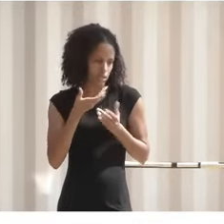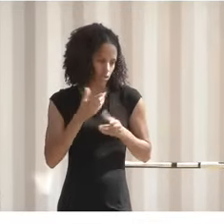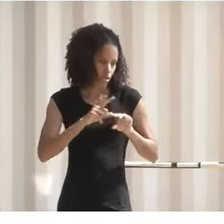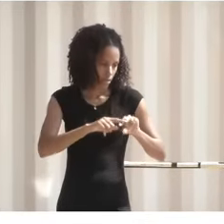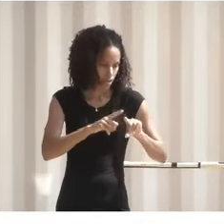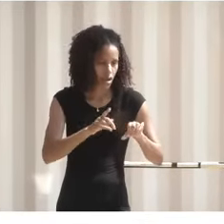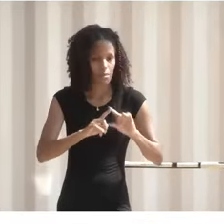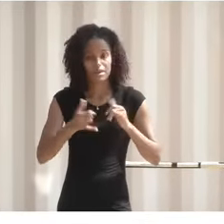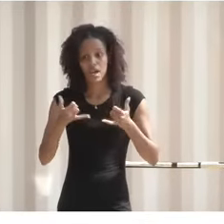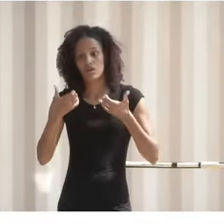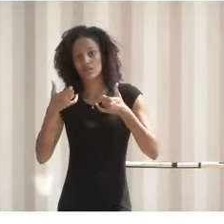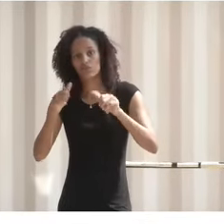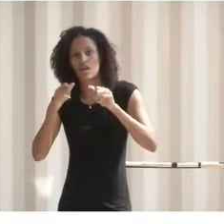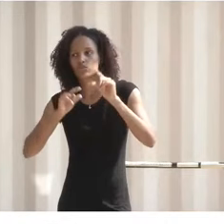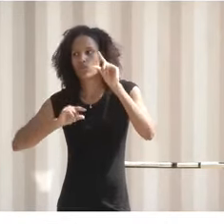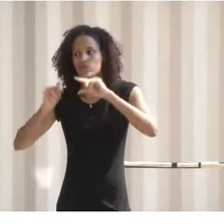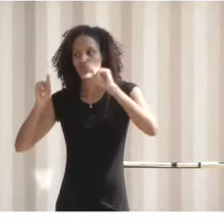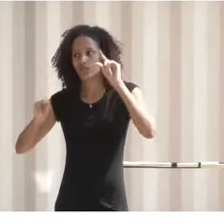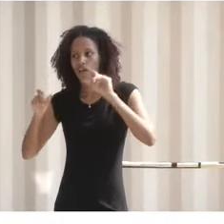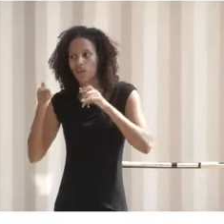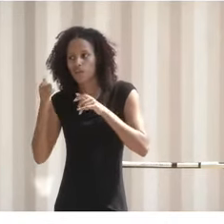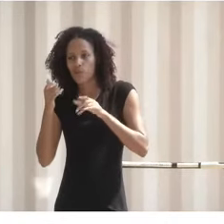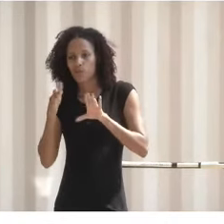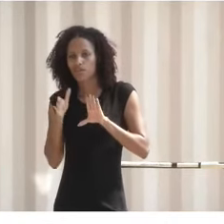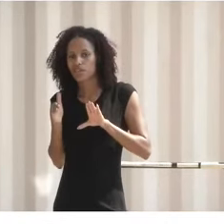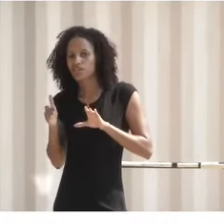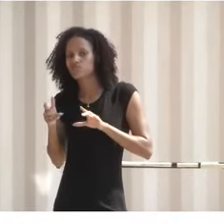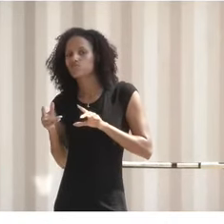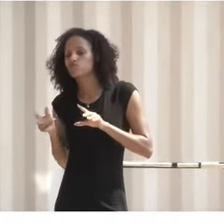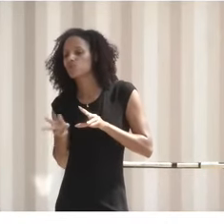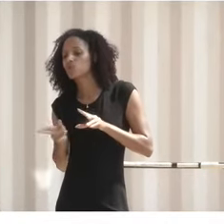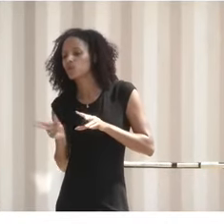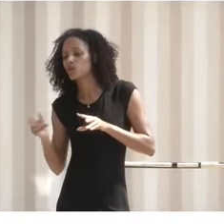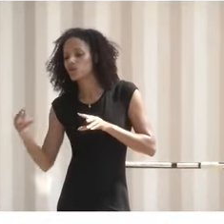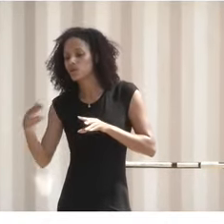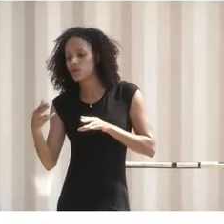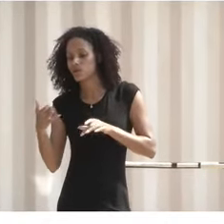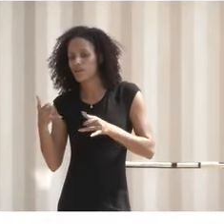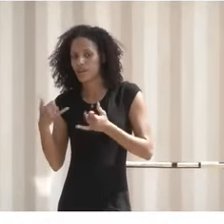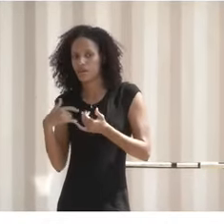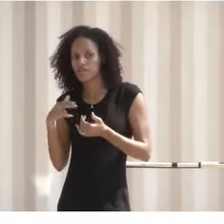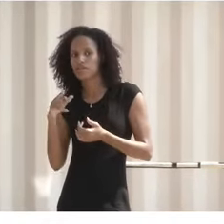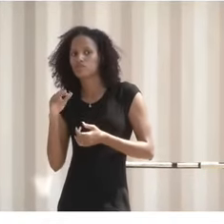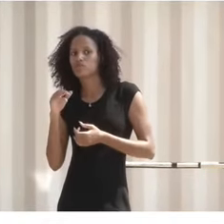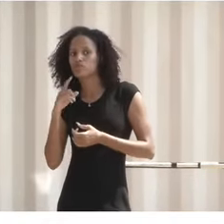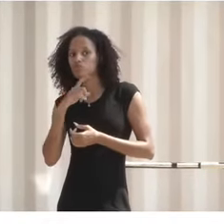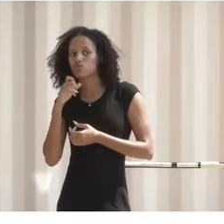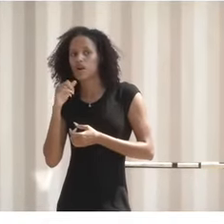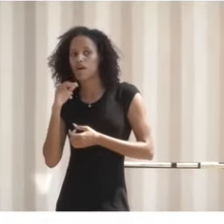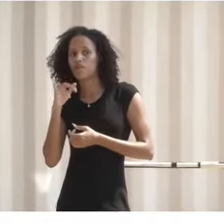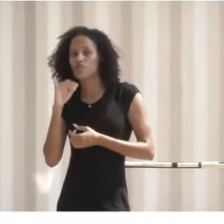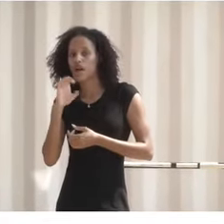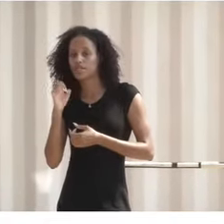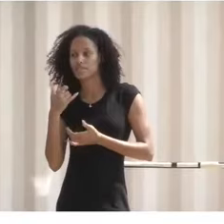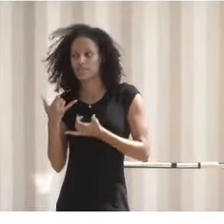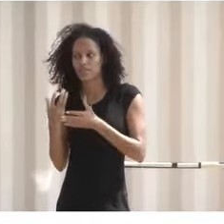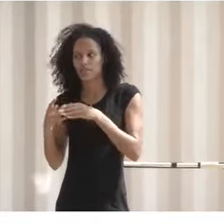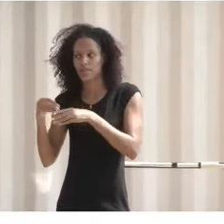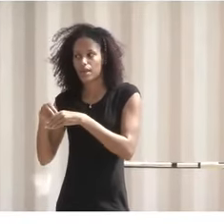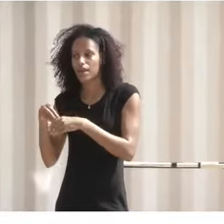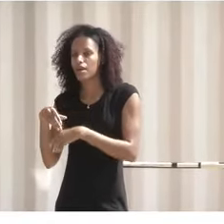begin to diversify around the edges. Around your dry land rice, let's start planting mangoes, let's start